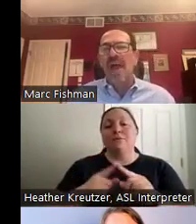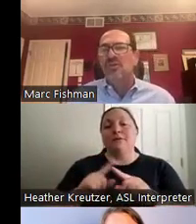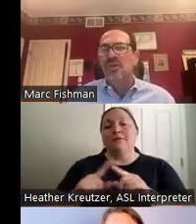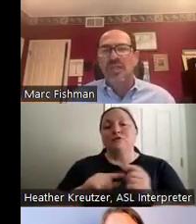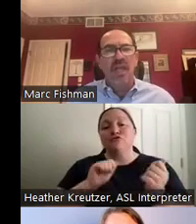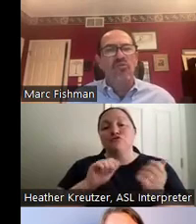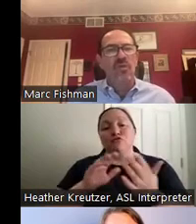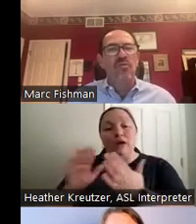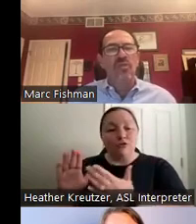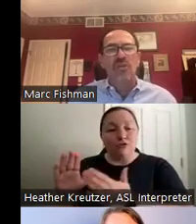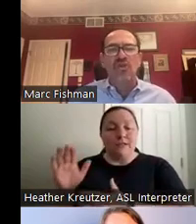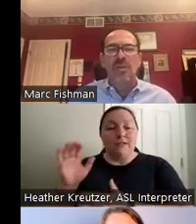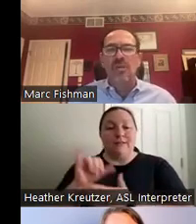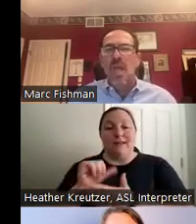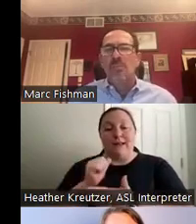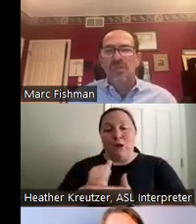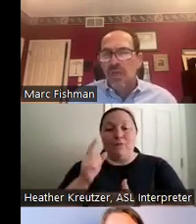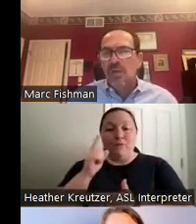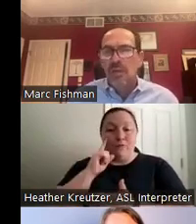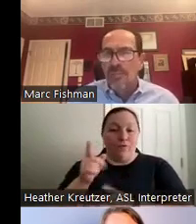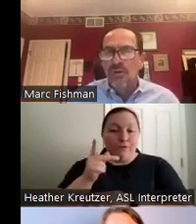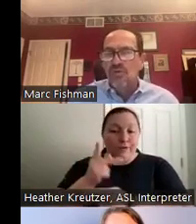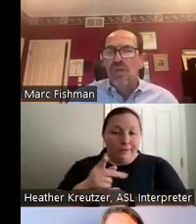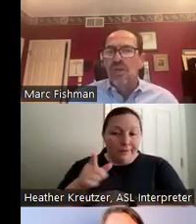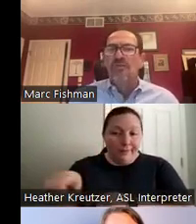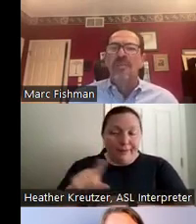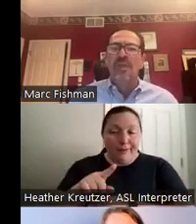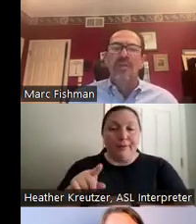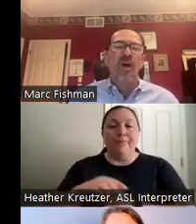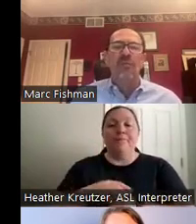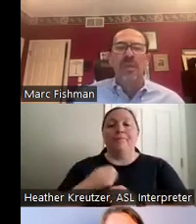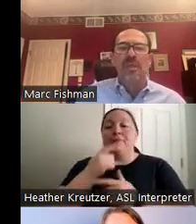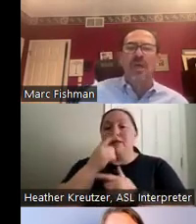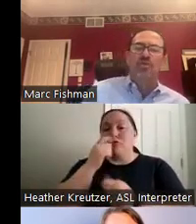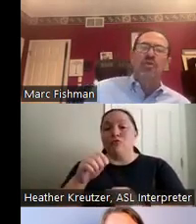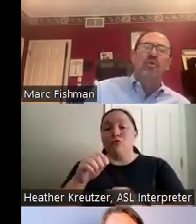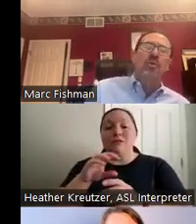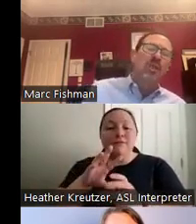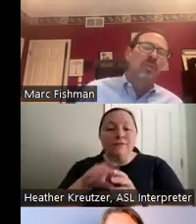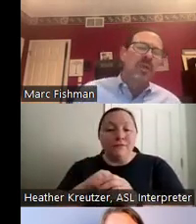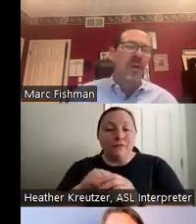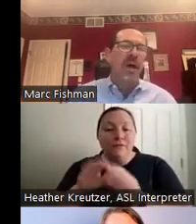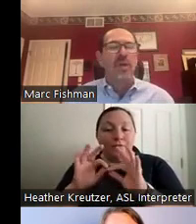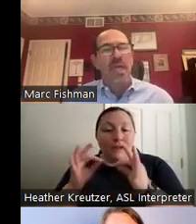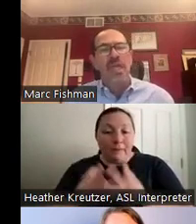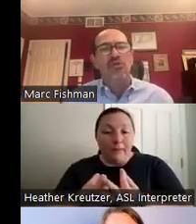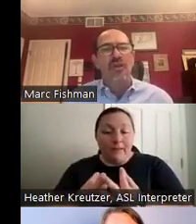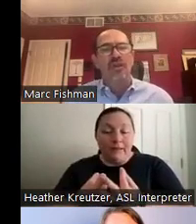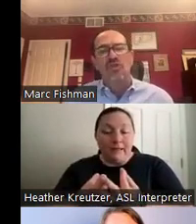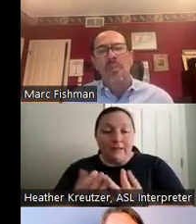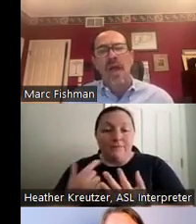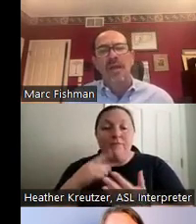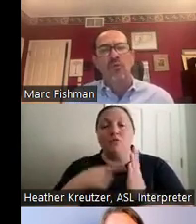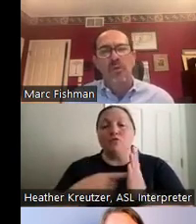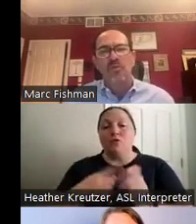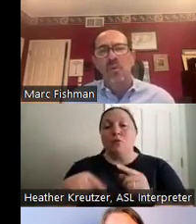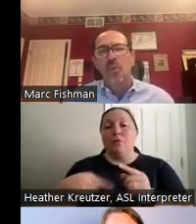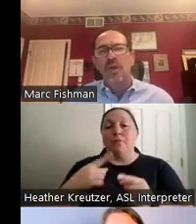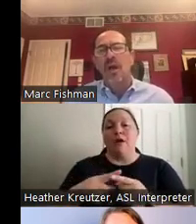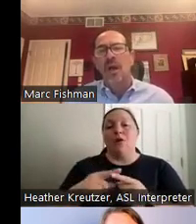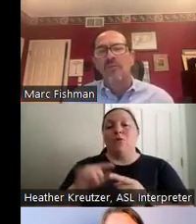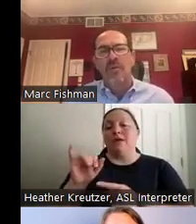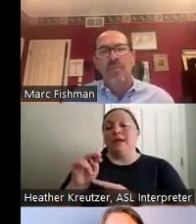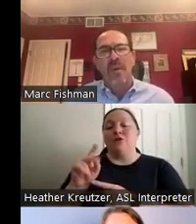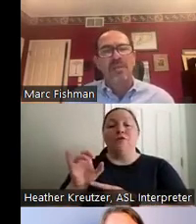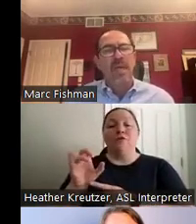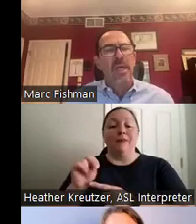treatment capacity, engagement, and retention. In particular, I'm interested in family involvement. I'll show you a little bit about an intervention my group has been